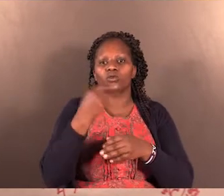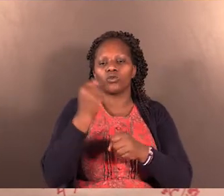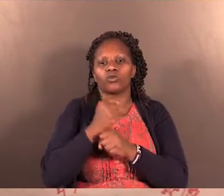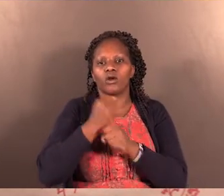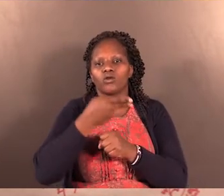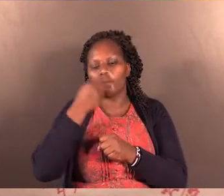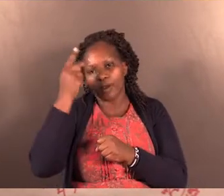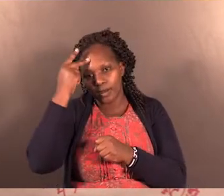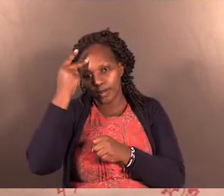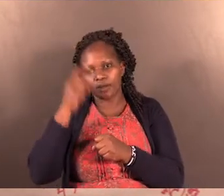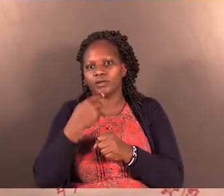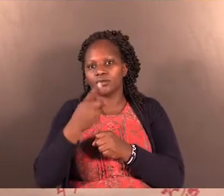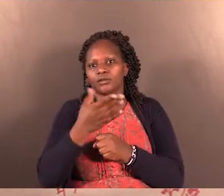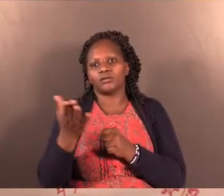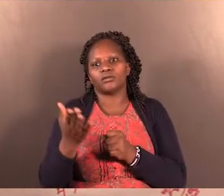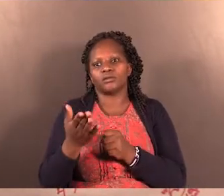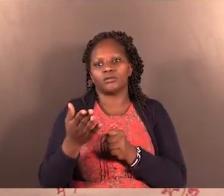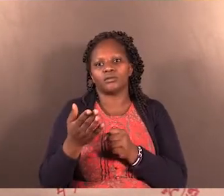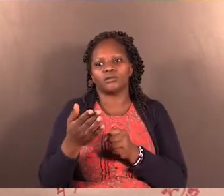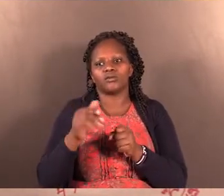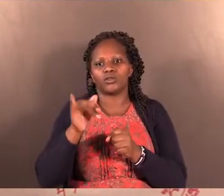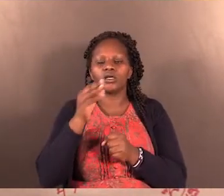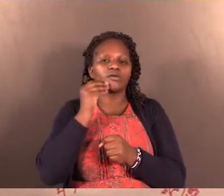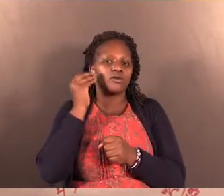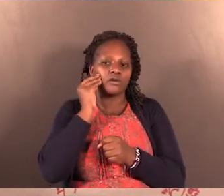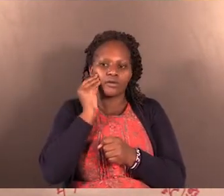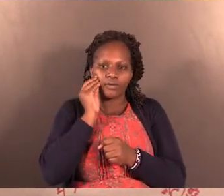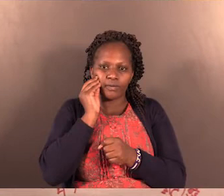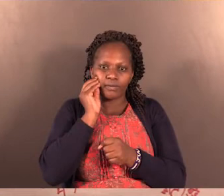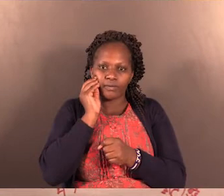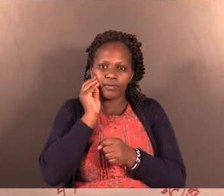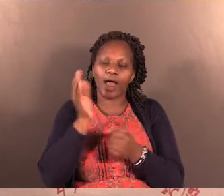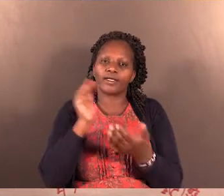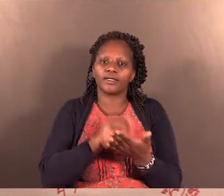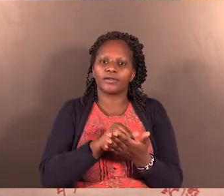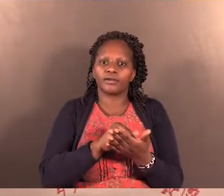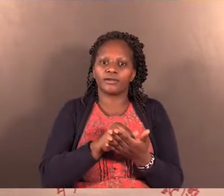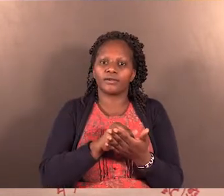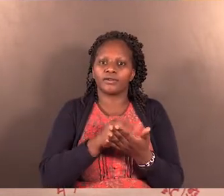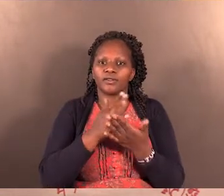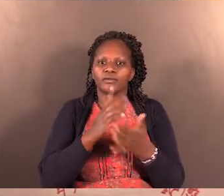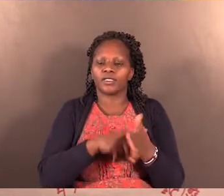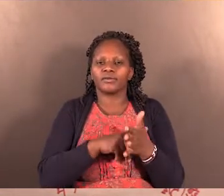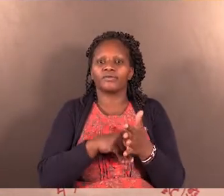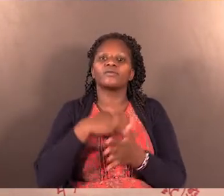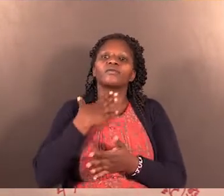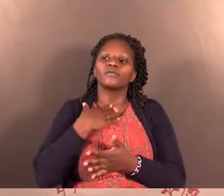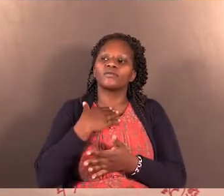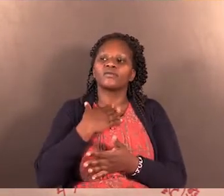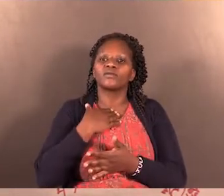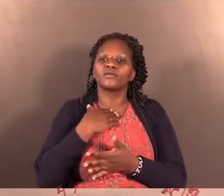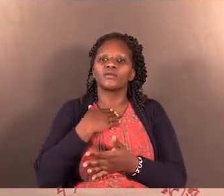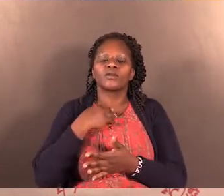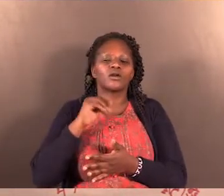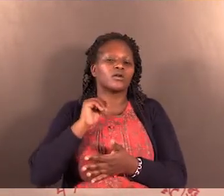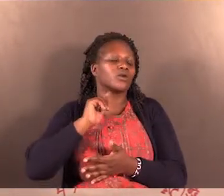work maybe your parents have set out for you, even as you stay at home. Again, sometimes you may have cravings for